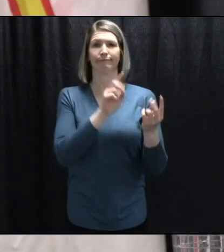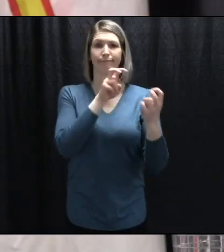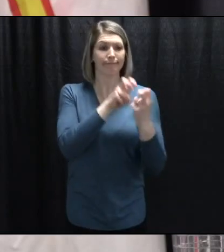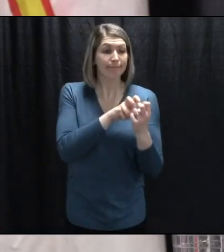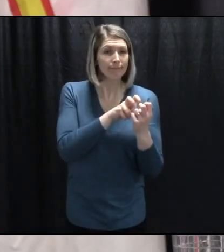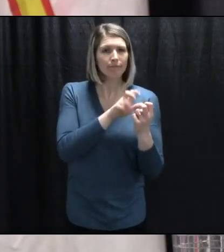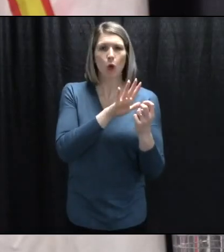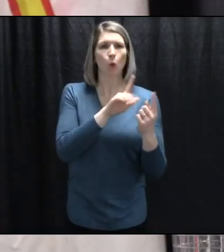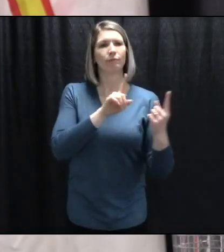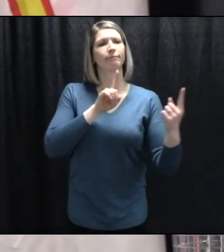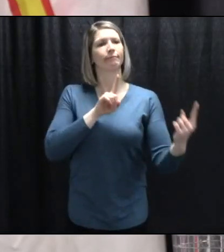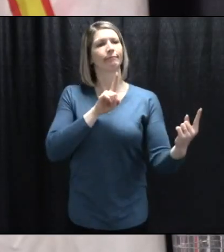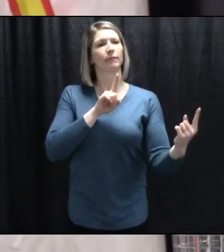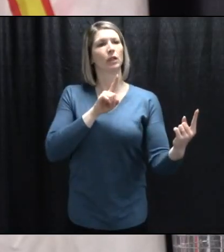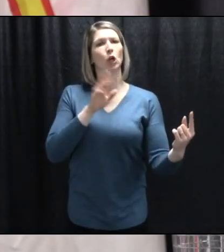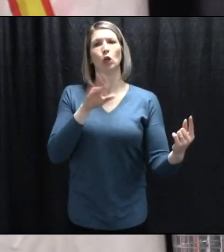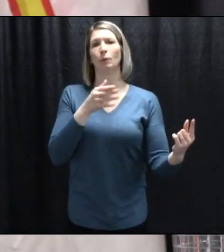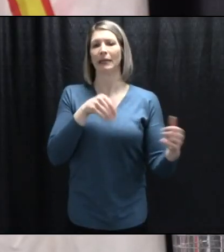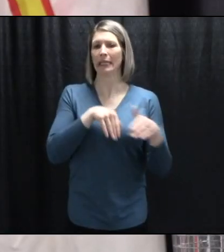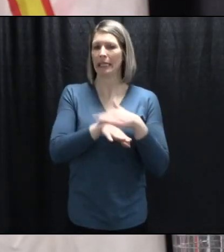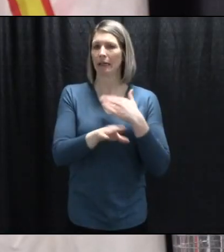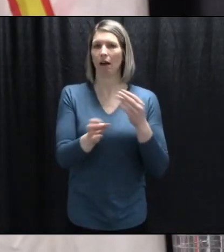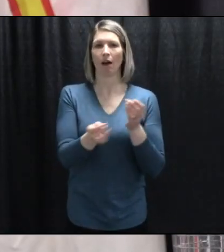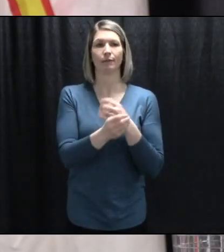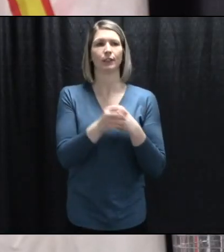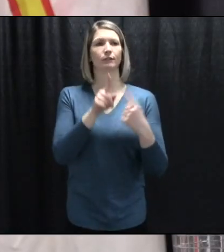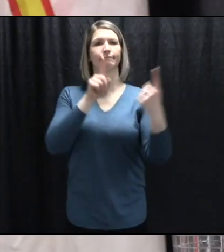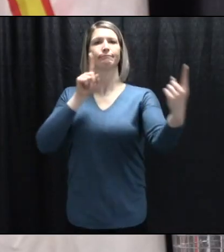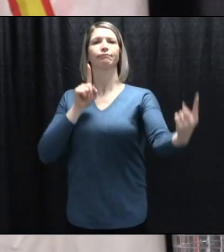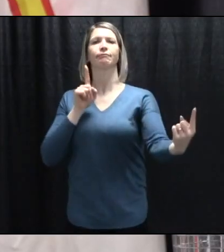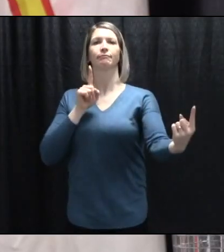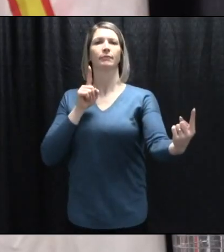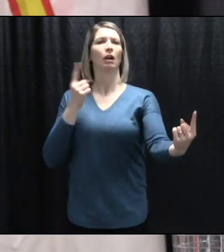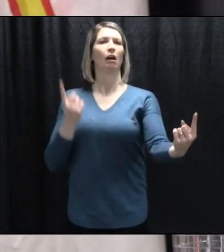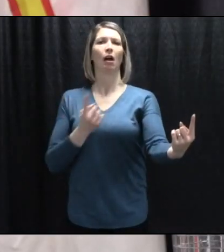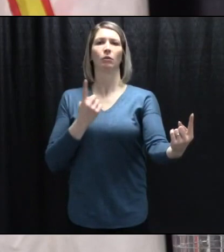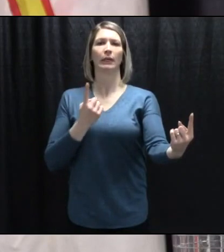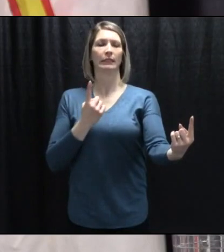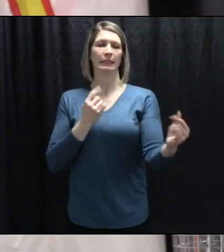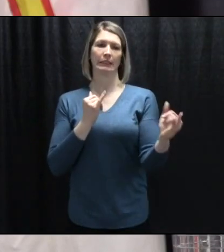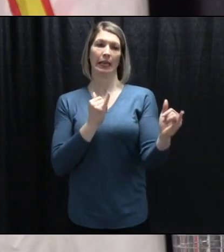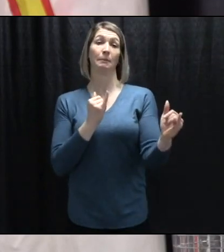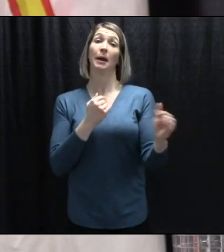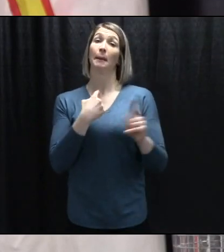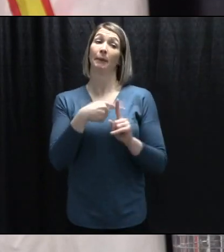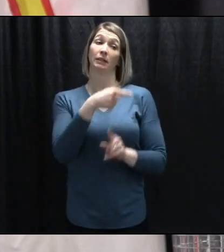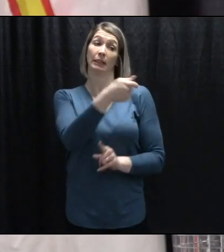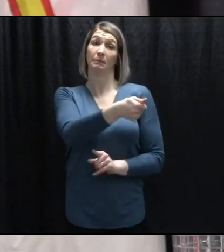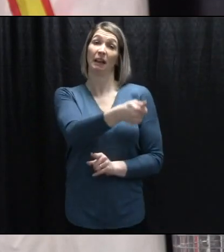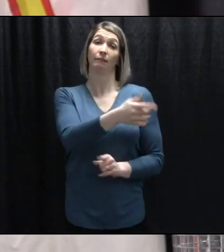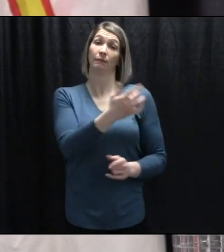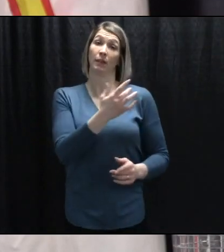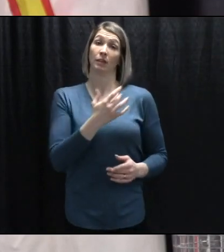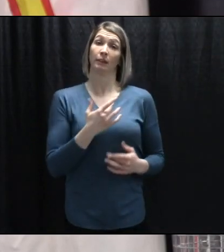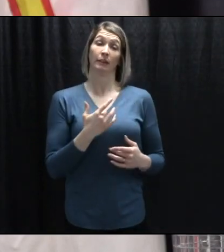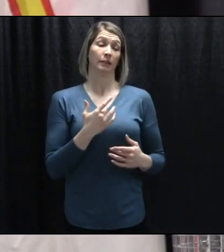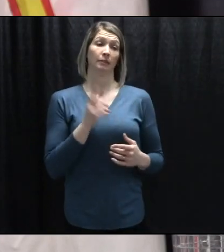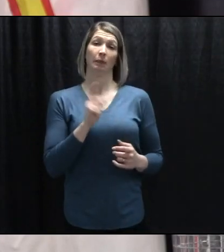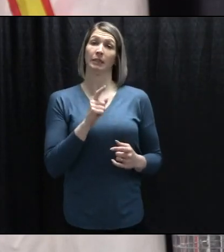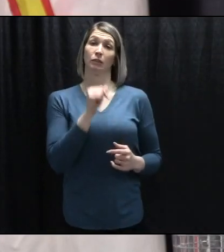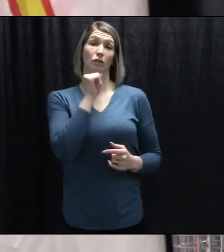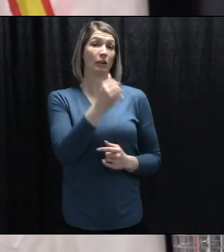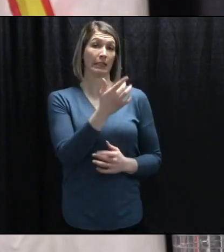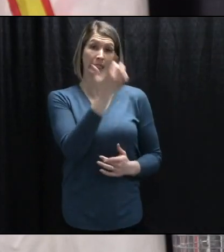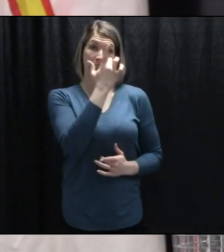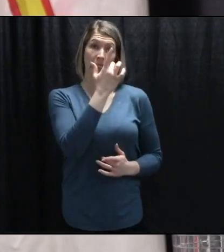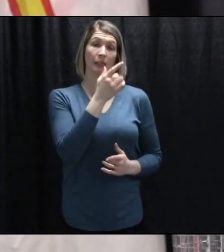that likewise no one comes into our office that would be exhibiting any symptoms at all. So right now it's a very closed environment. The